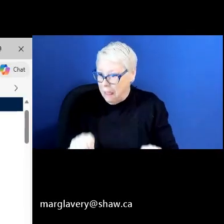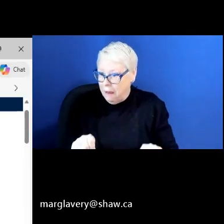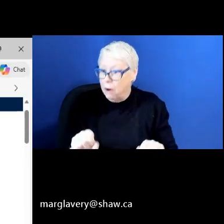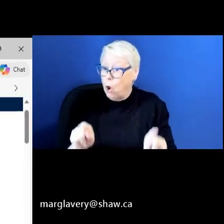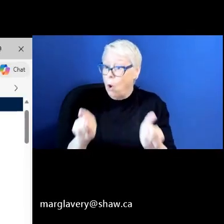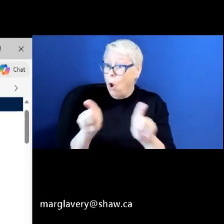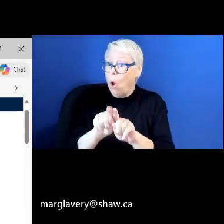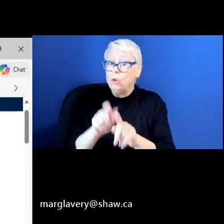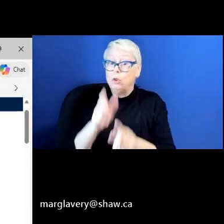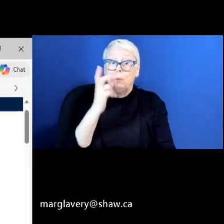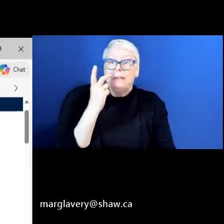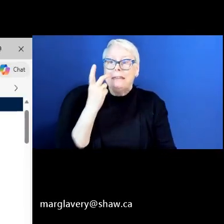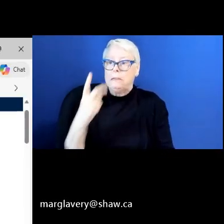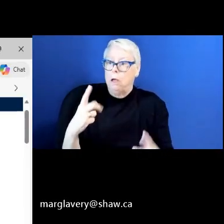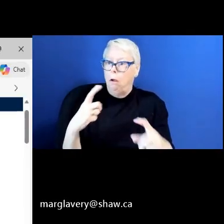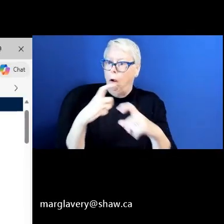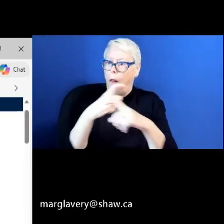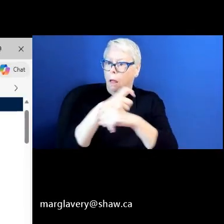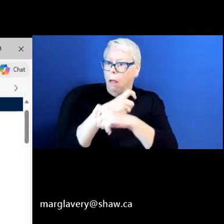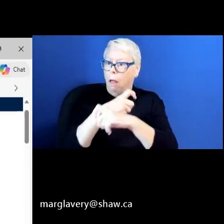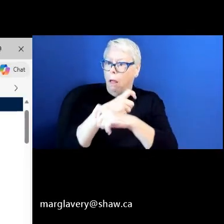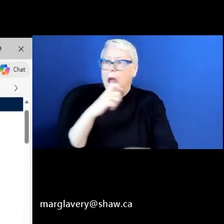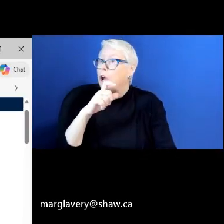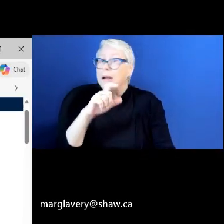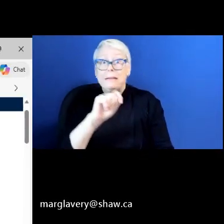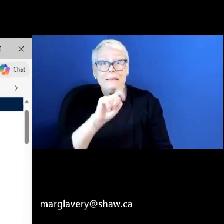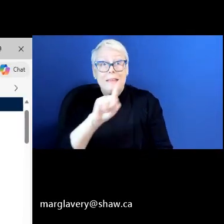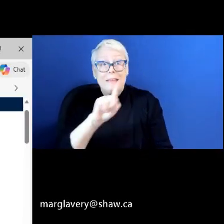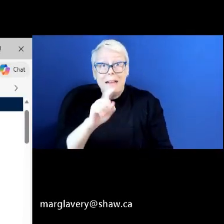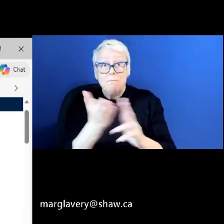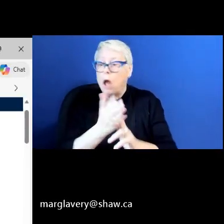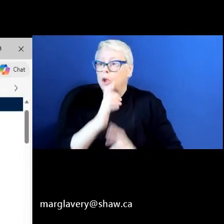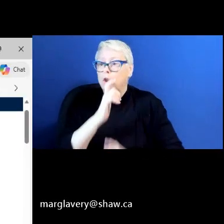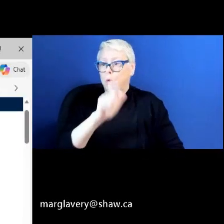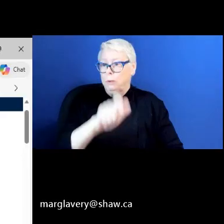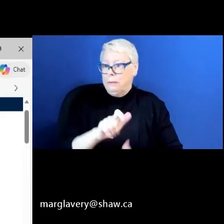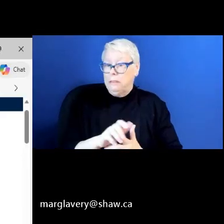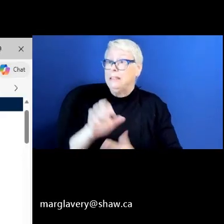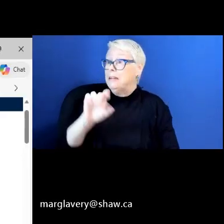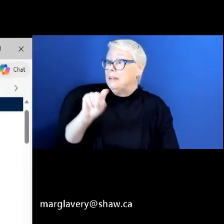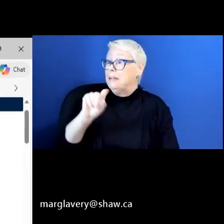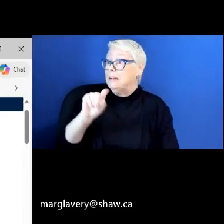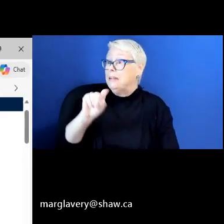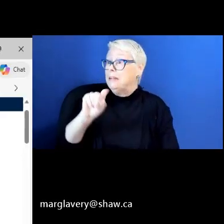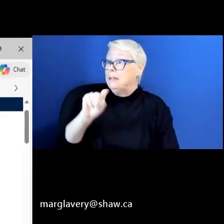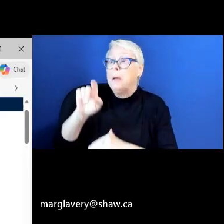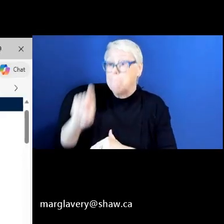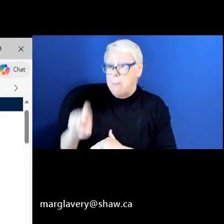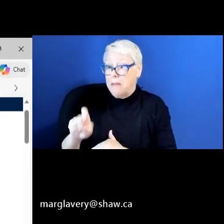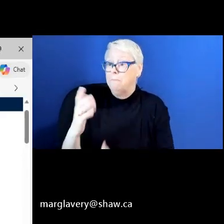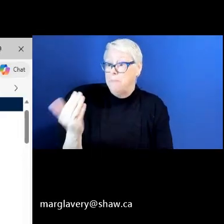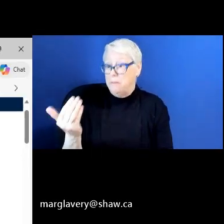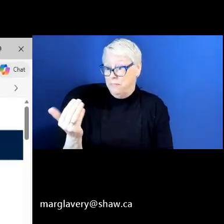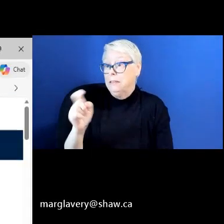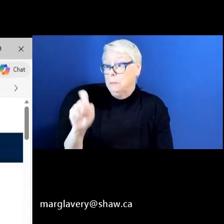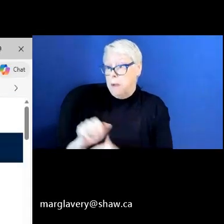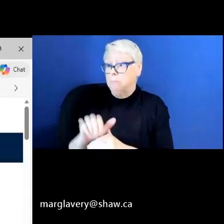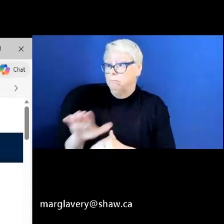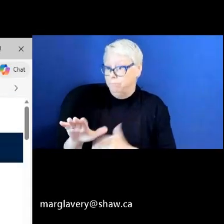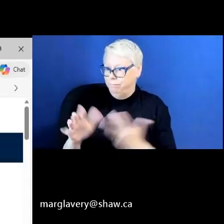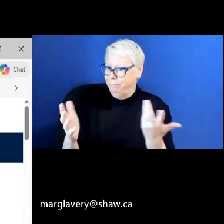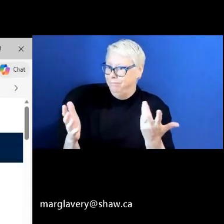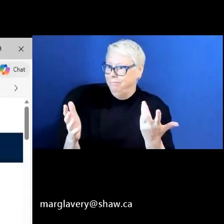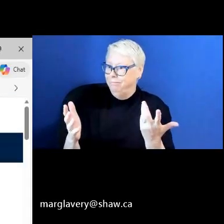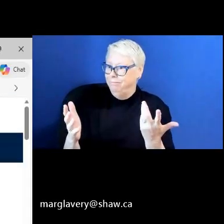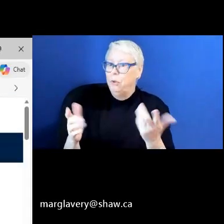the complexity. Don't need tax filing required for 15 of these recommendations. You